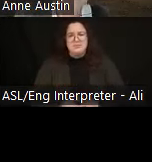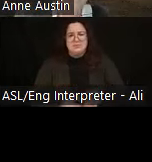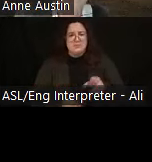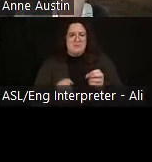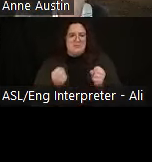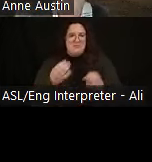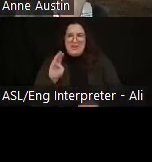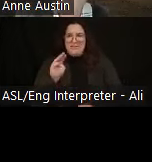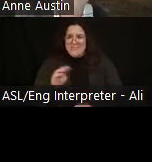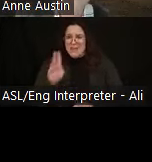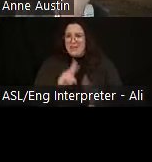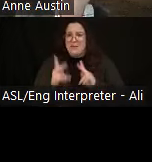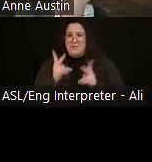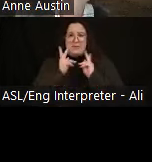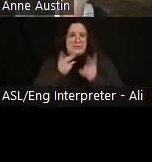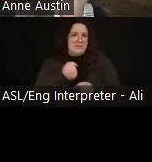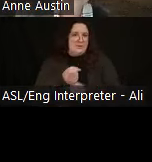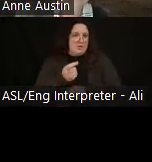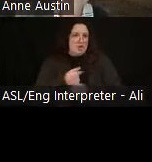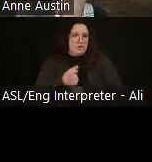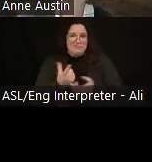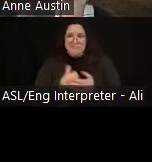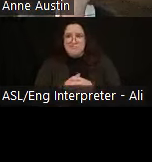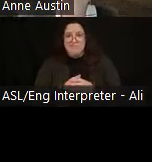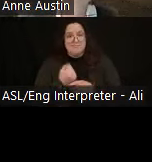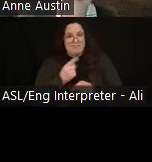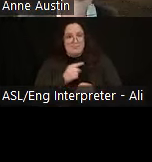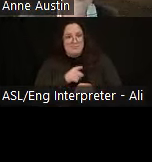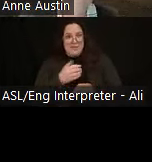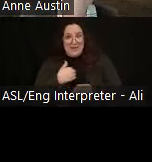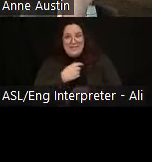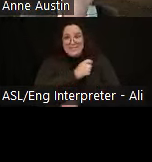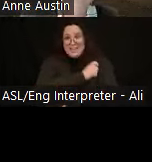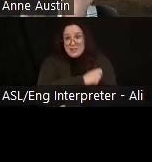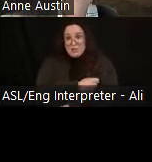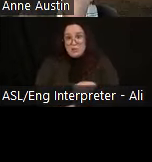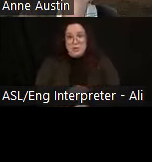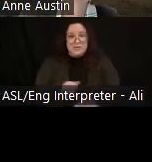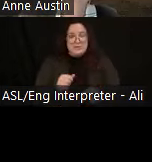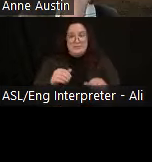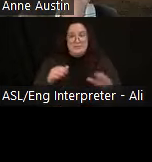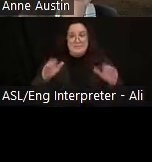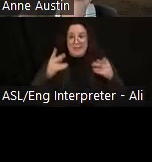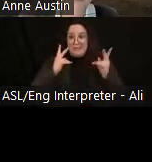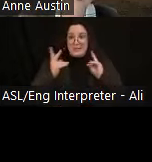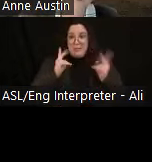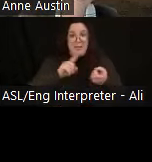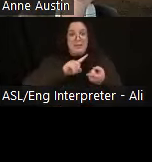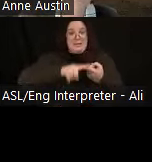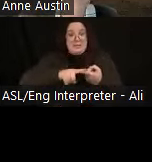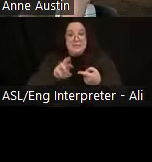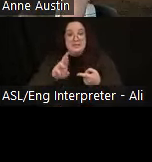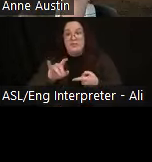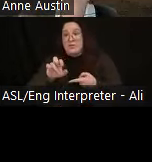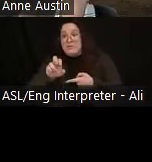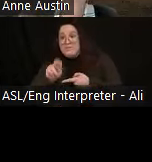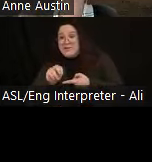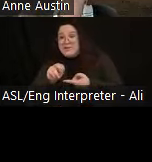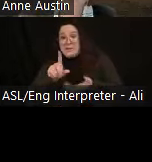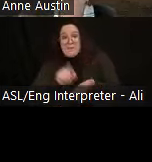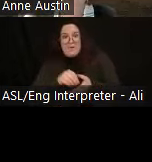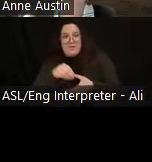by millions of visitors each year. Yet his tattoos were invisible until Renee Friedman published them in infrared.